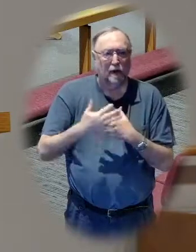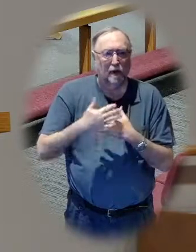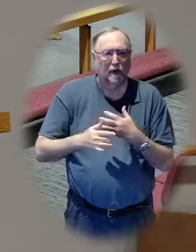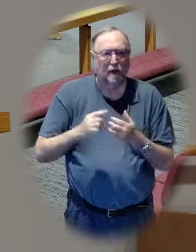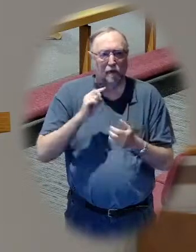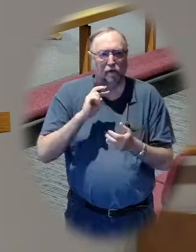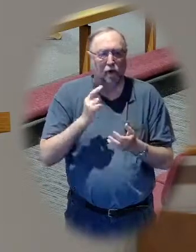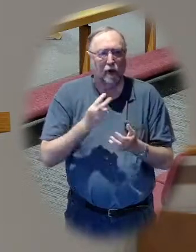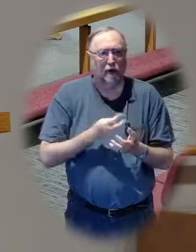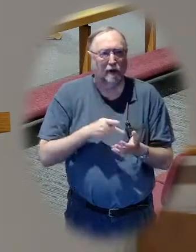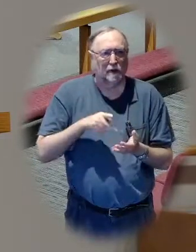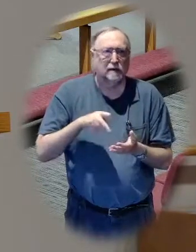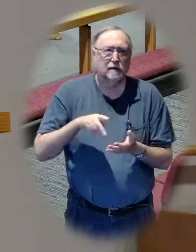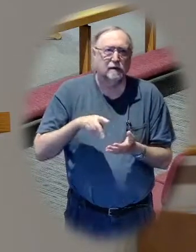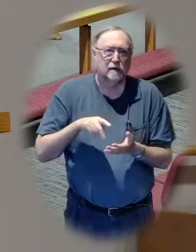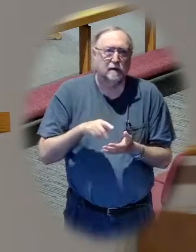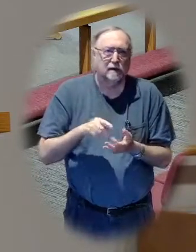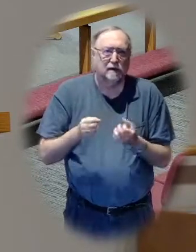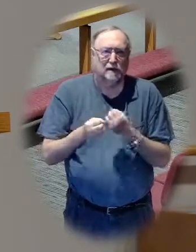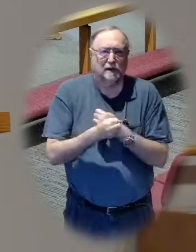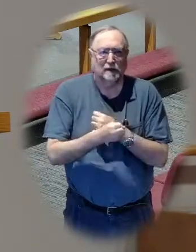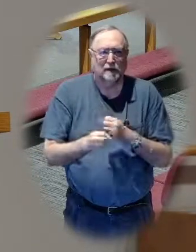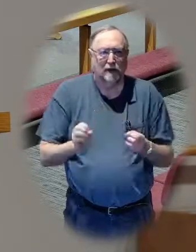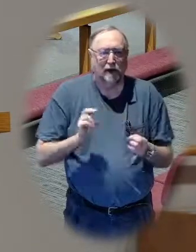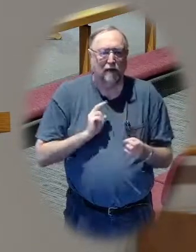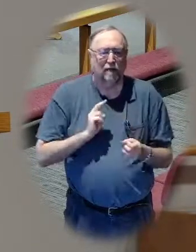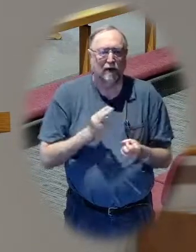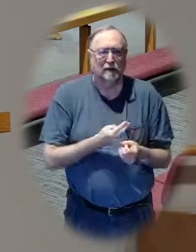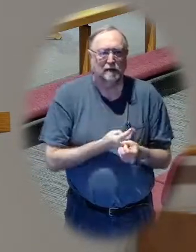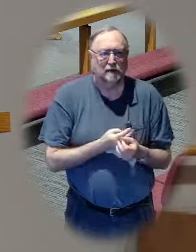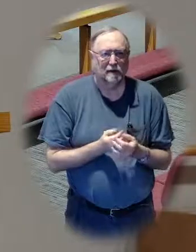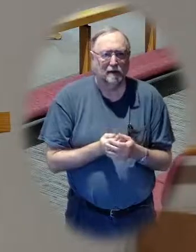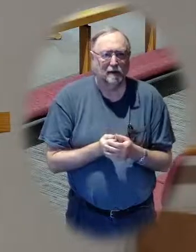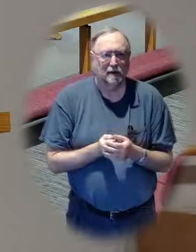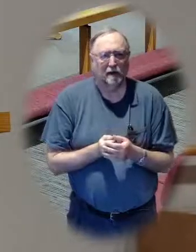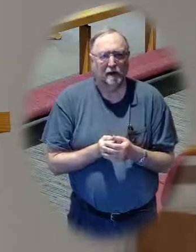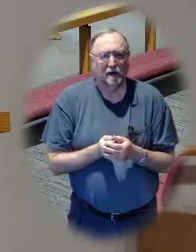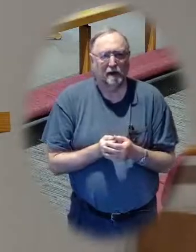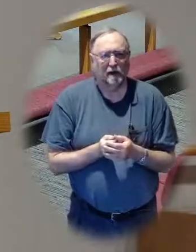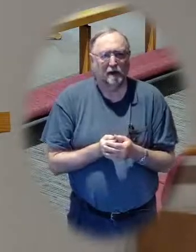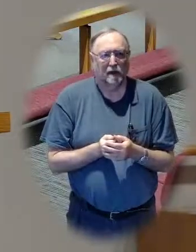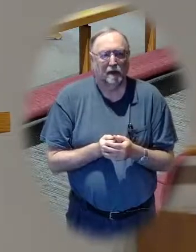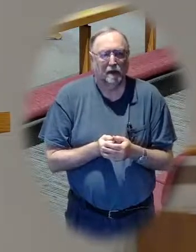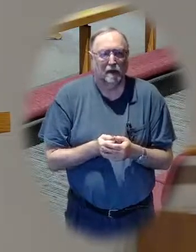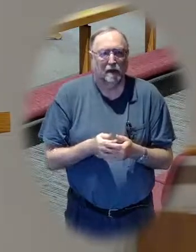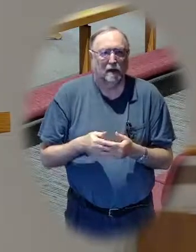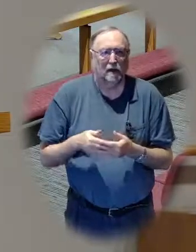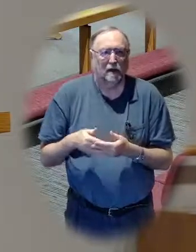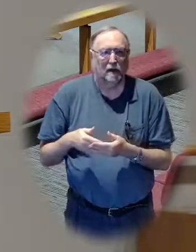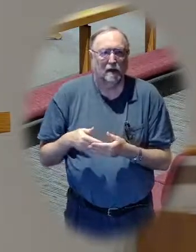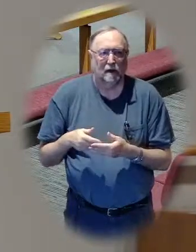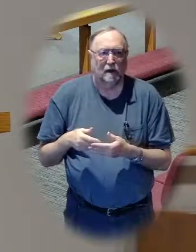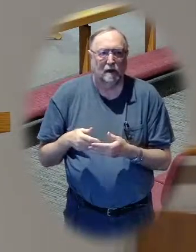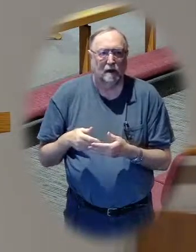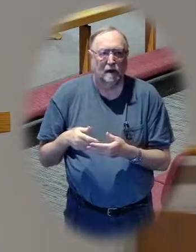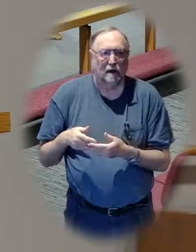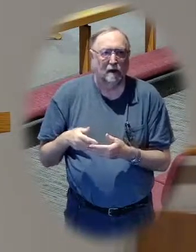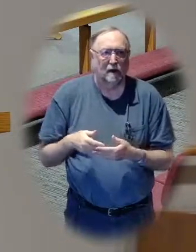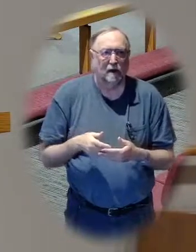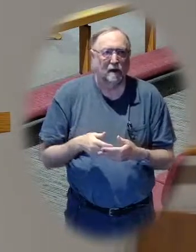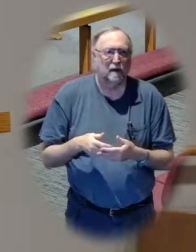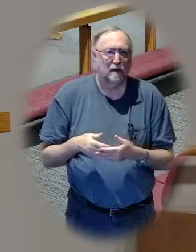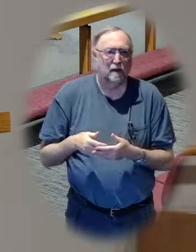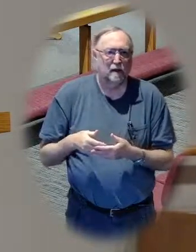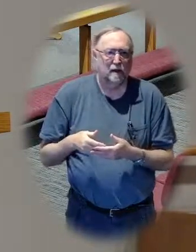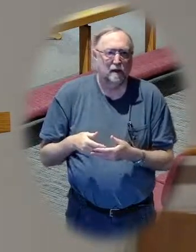back. This little baby who seems to escape death because his parents had a couple of pigeon necks